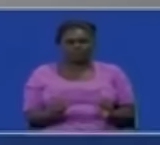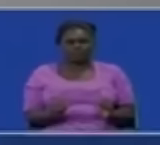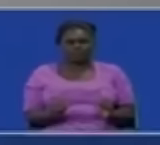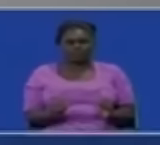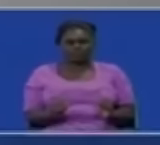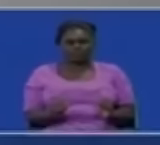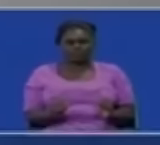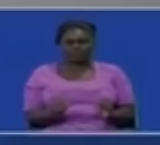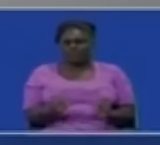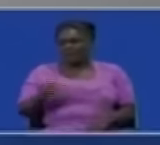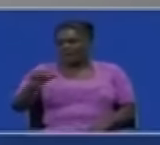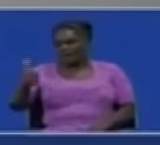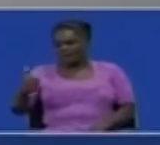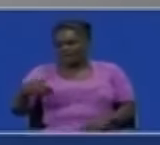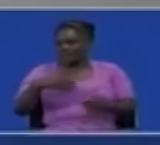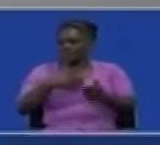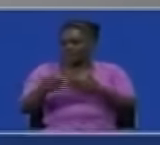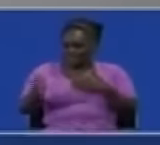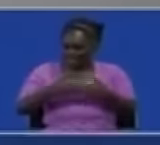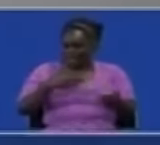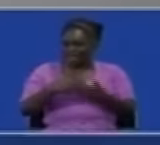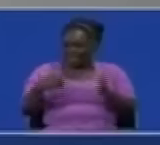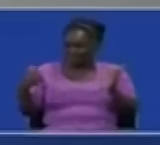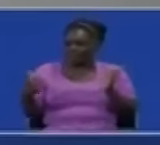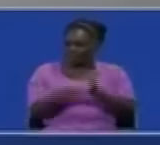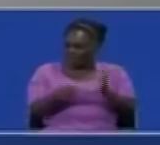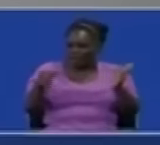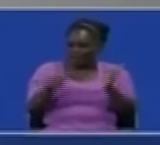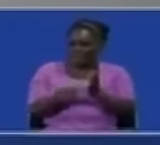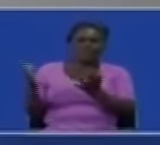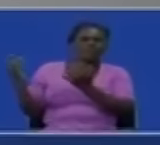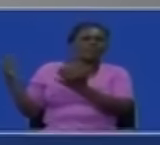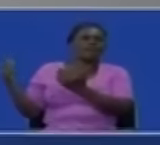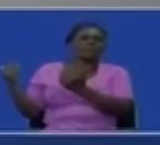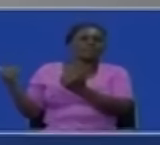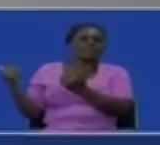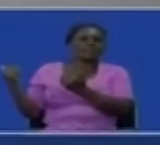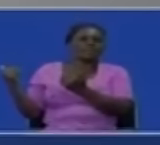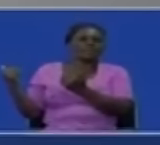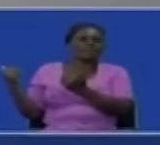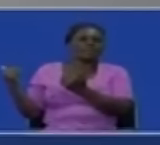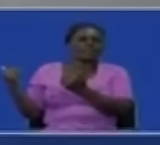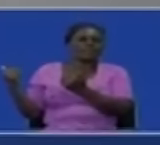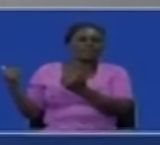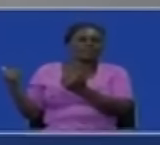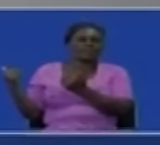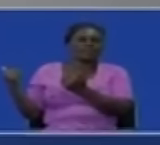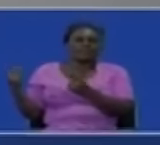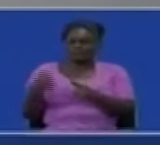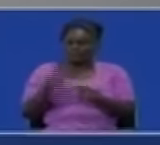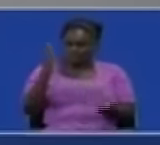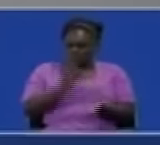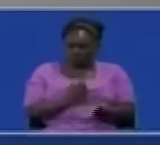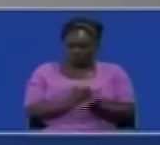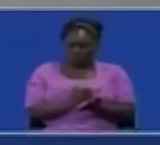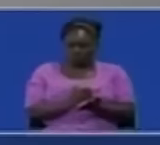pick. That is another signal that we're heading down a very similar path. Not going to say dangerous as yet, but it is certainly